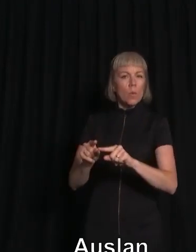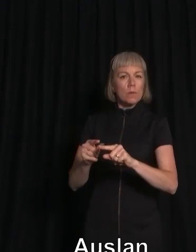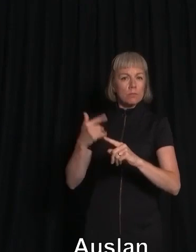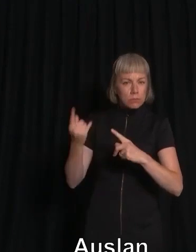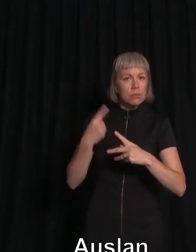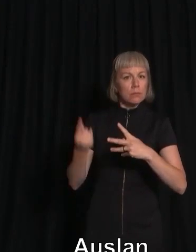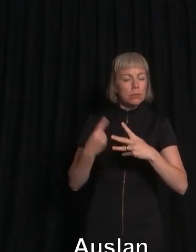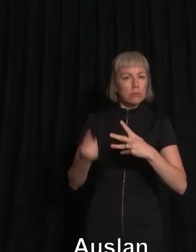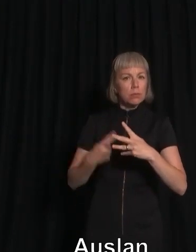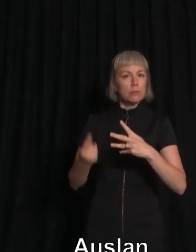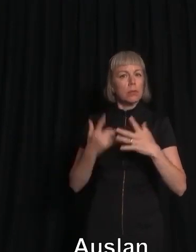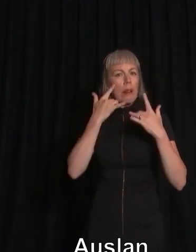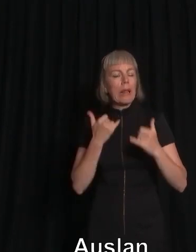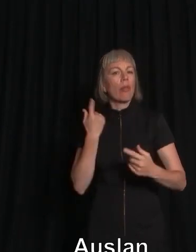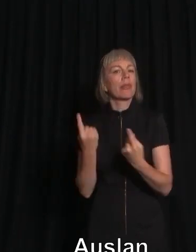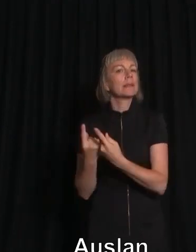process.